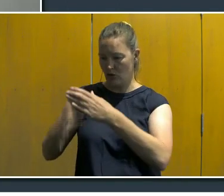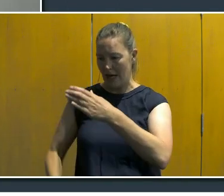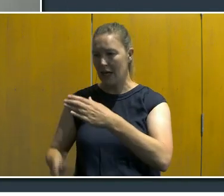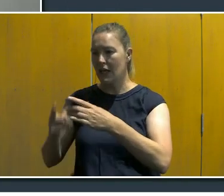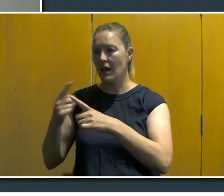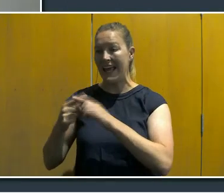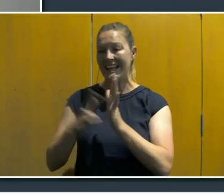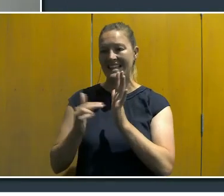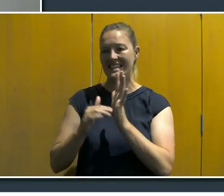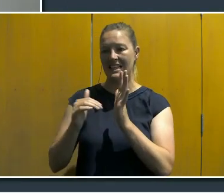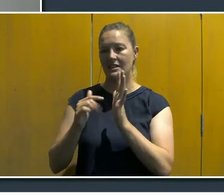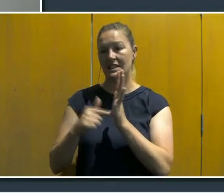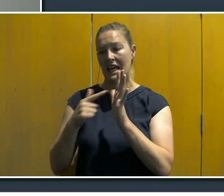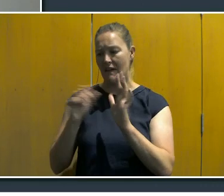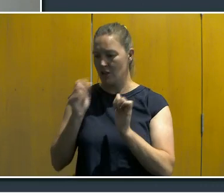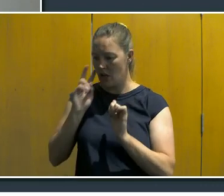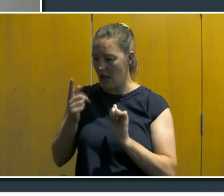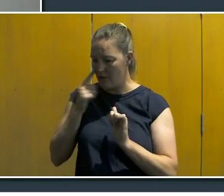it's woefully too small.